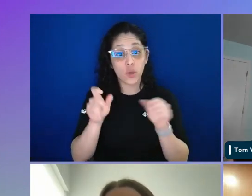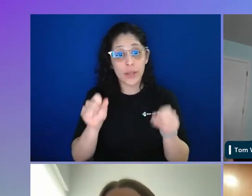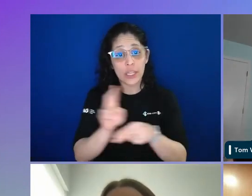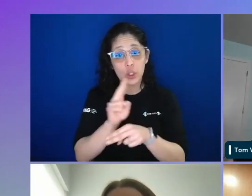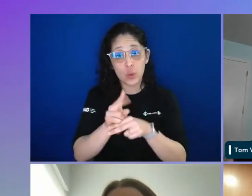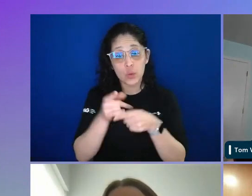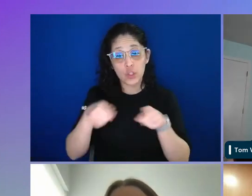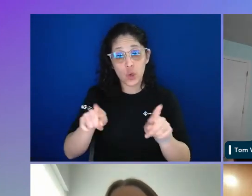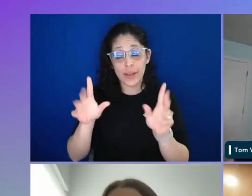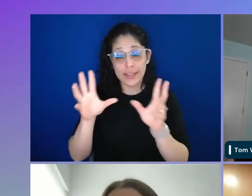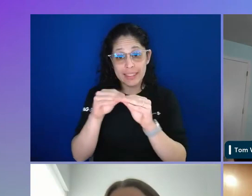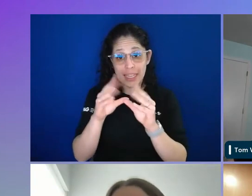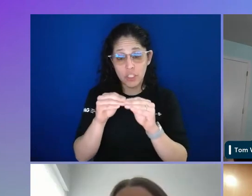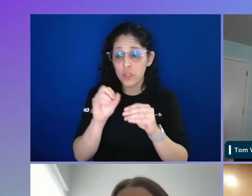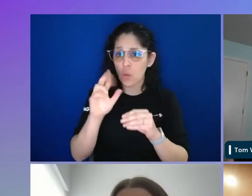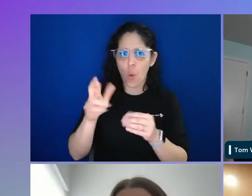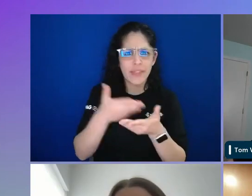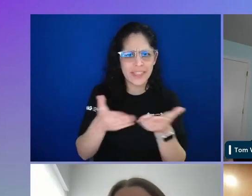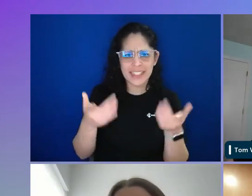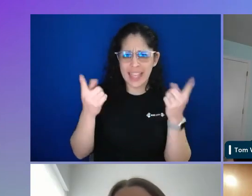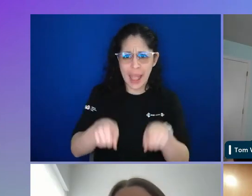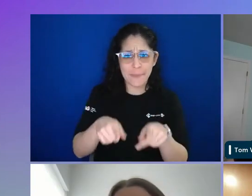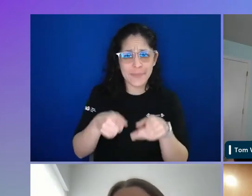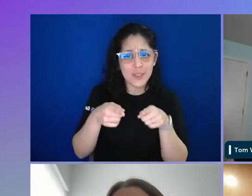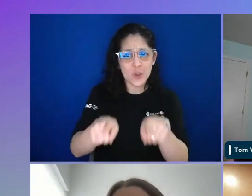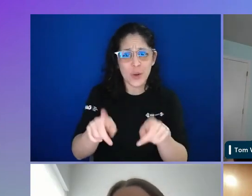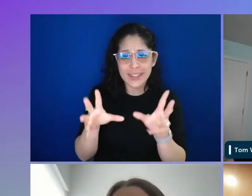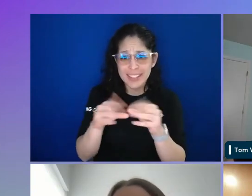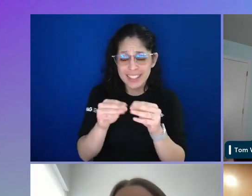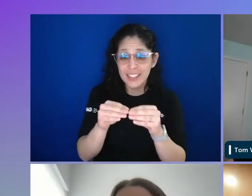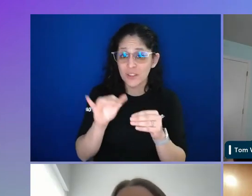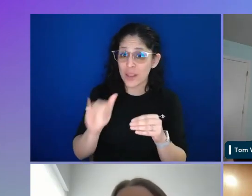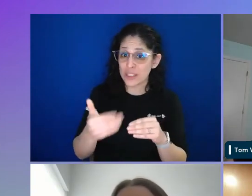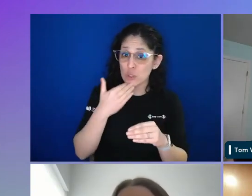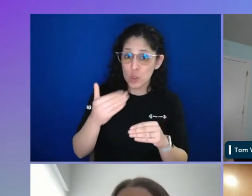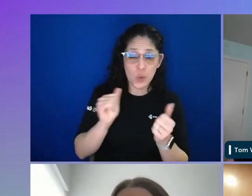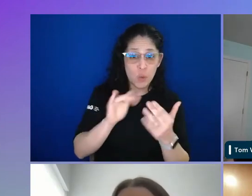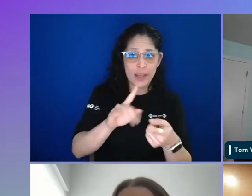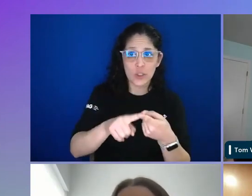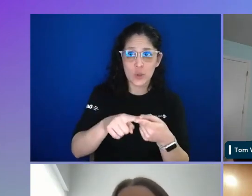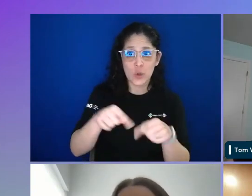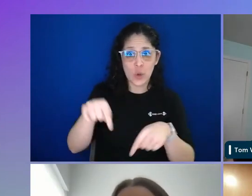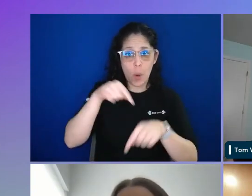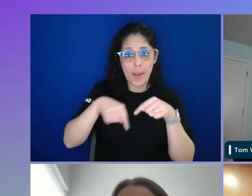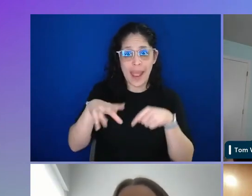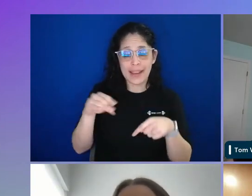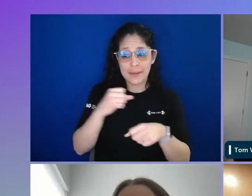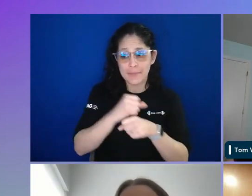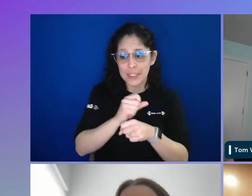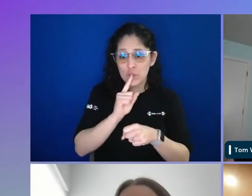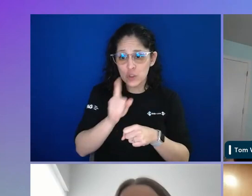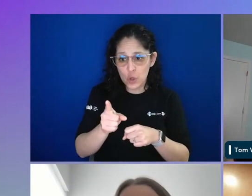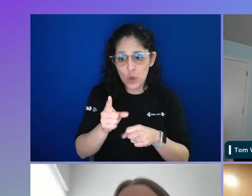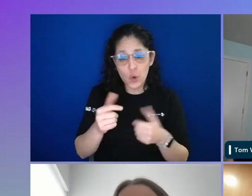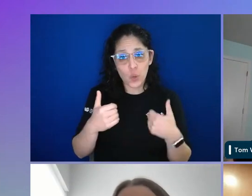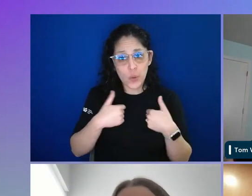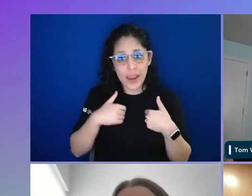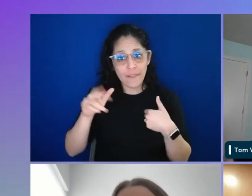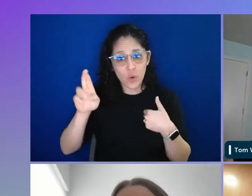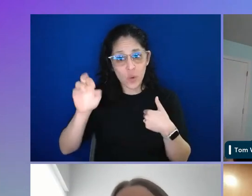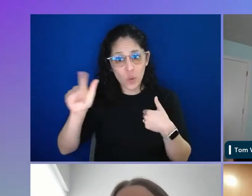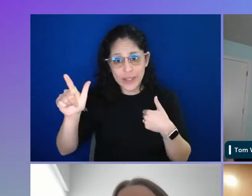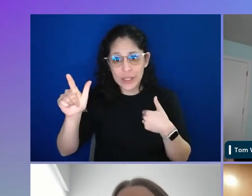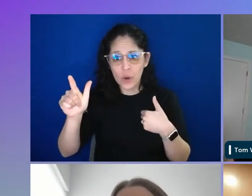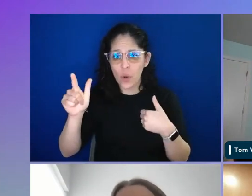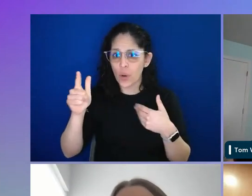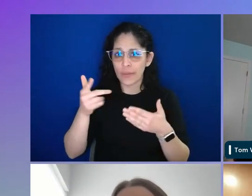like concrete things that occurred during the session. And then so that's a good way to like always go back and make sure that there's realness behind my findings